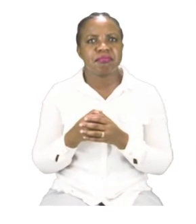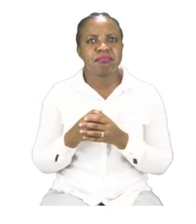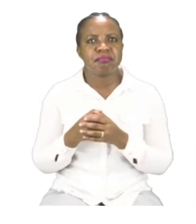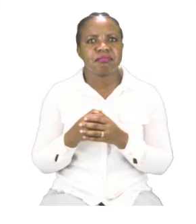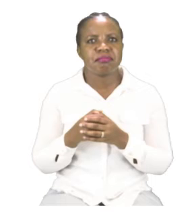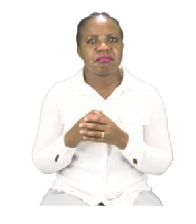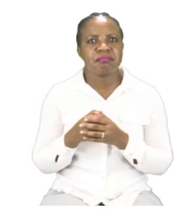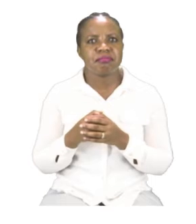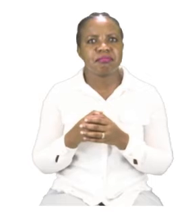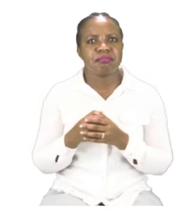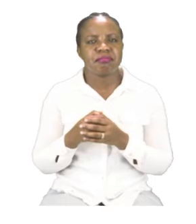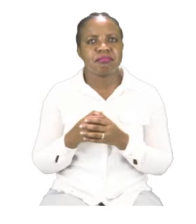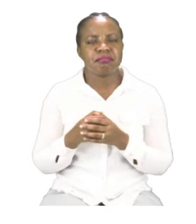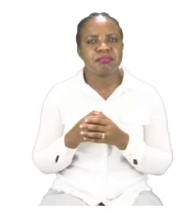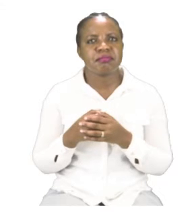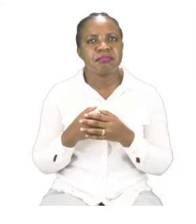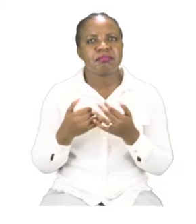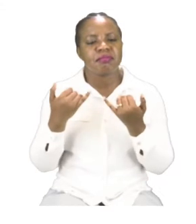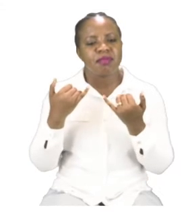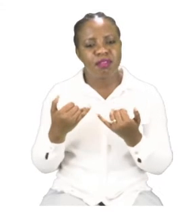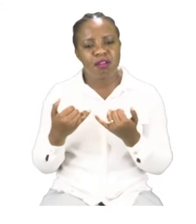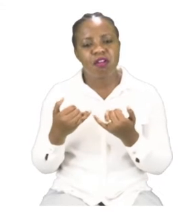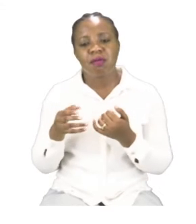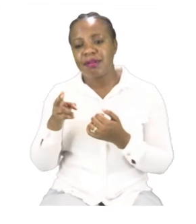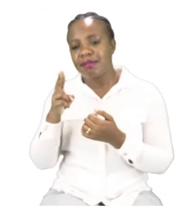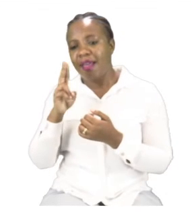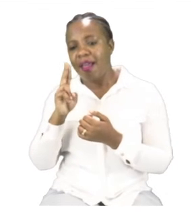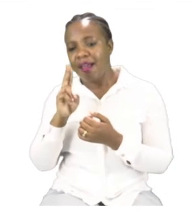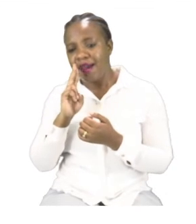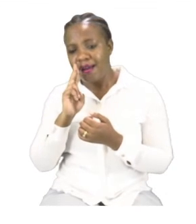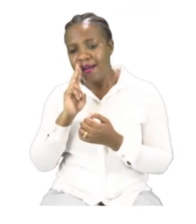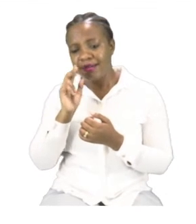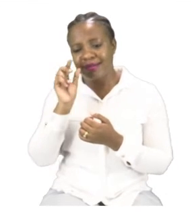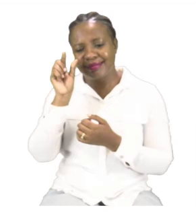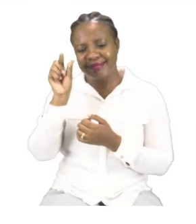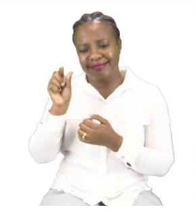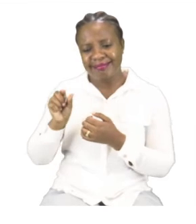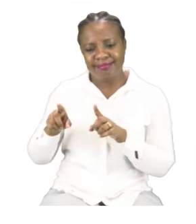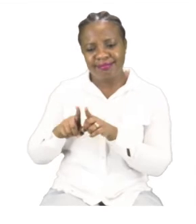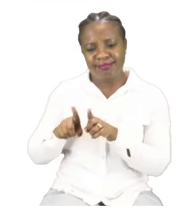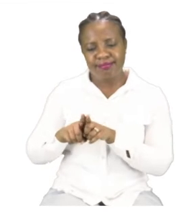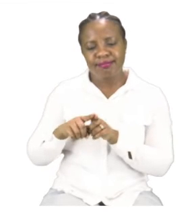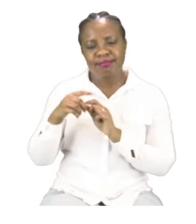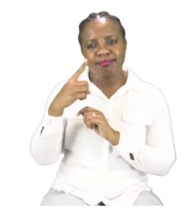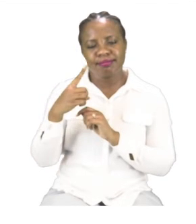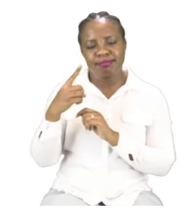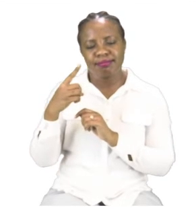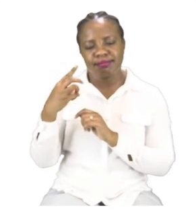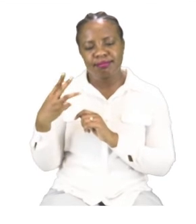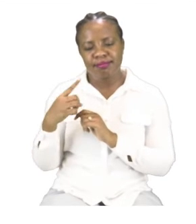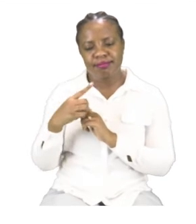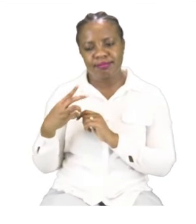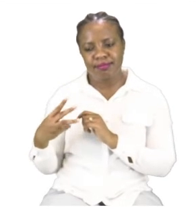to bridge so that our answer is 13. So how are we going to